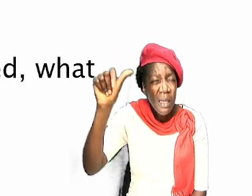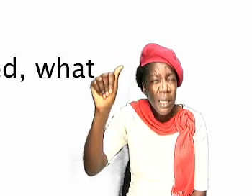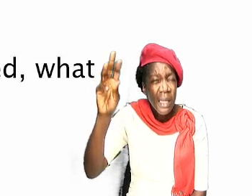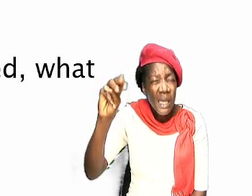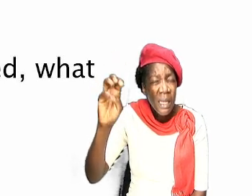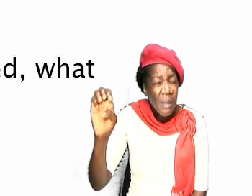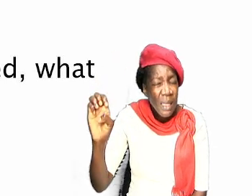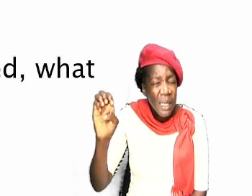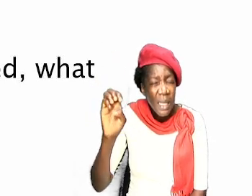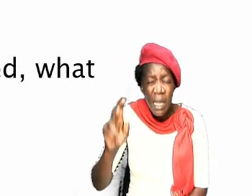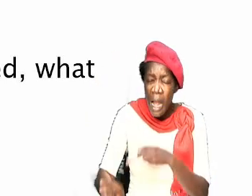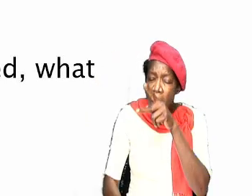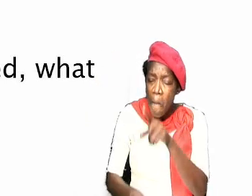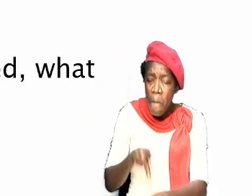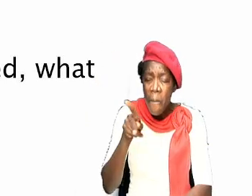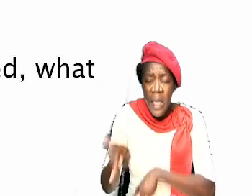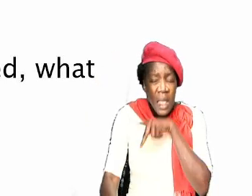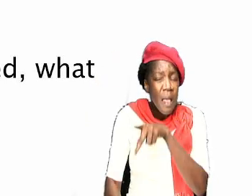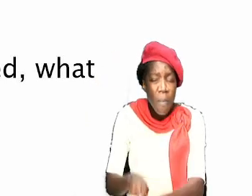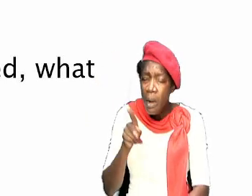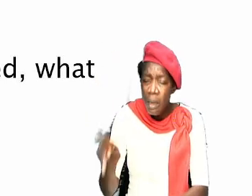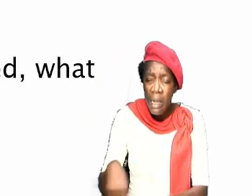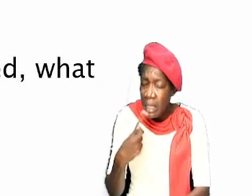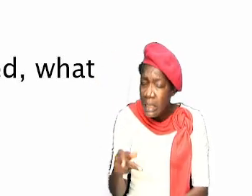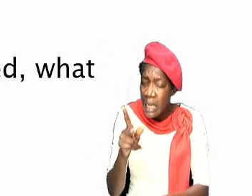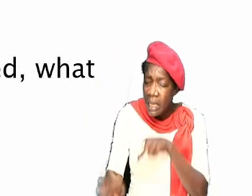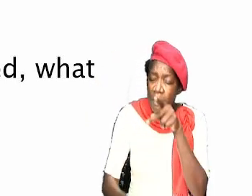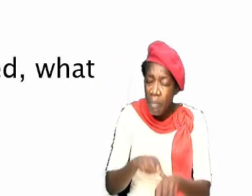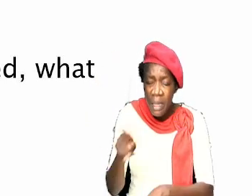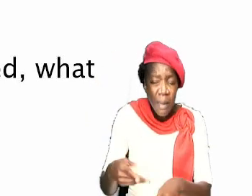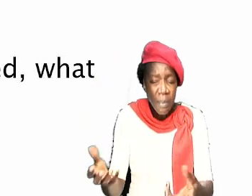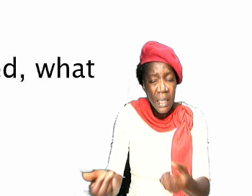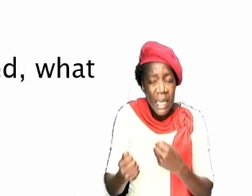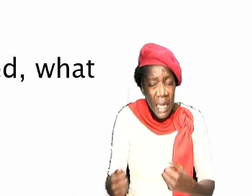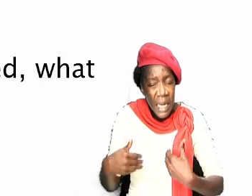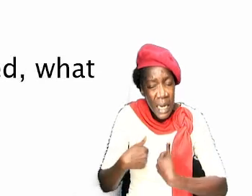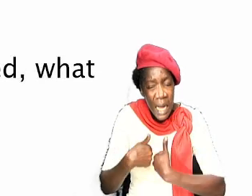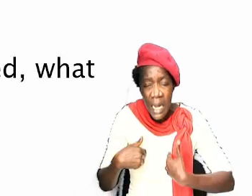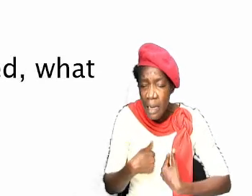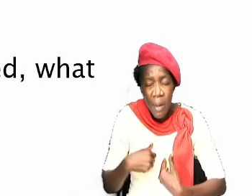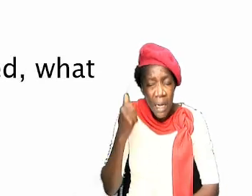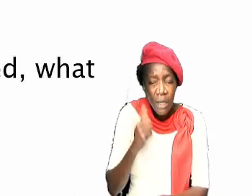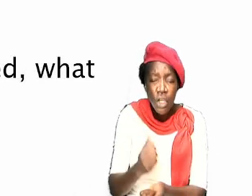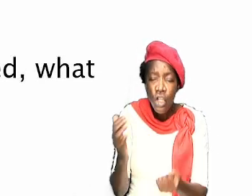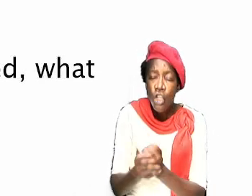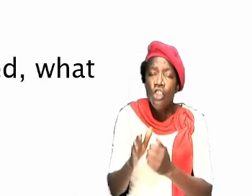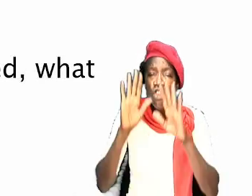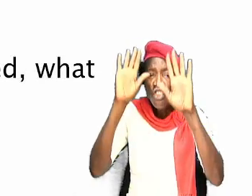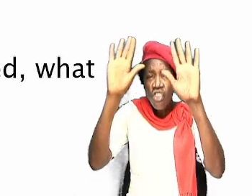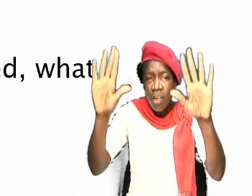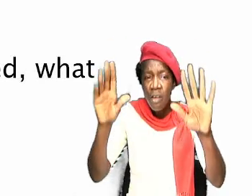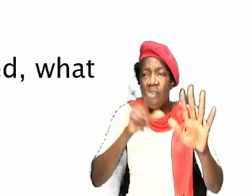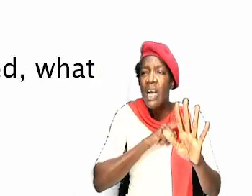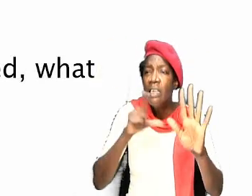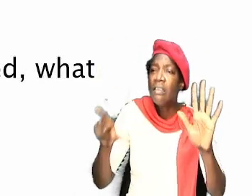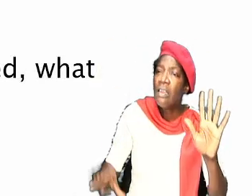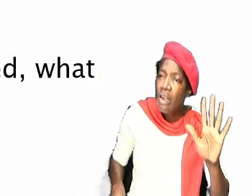that it was the people that took these animals to sacrifice unto the